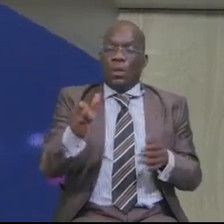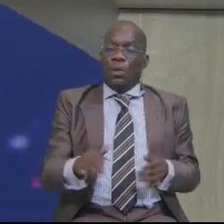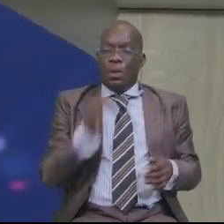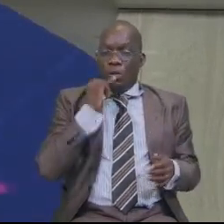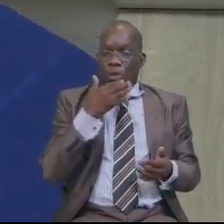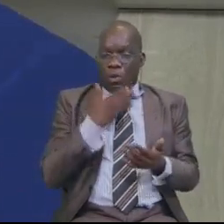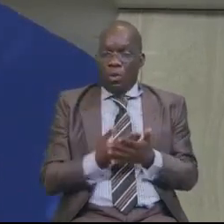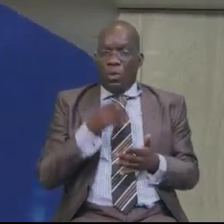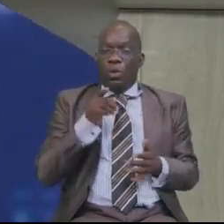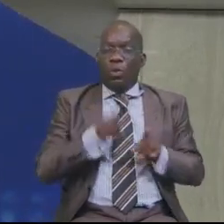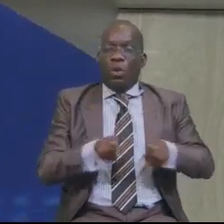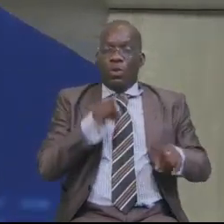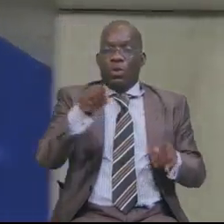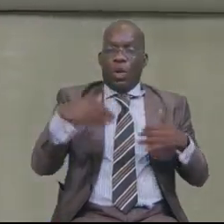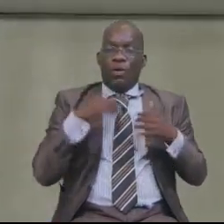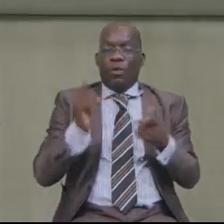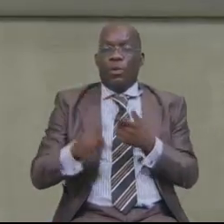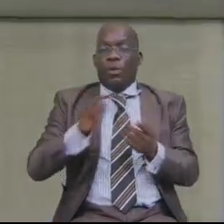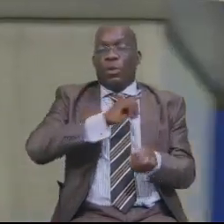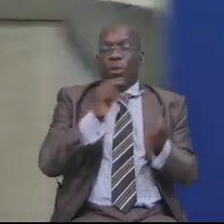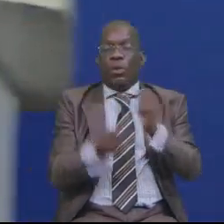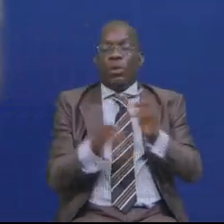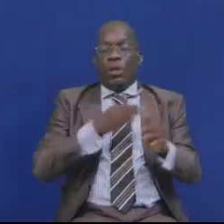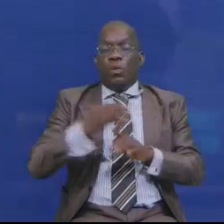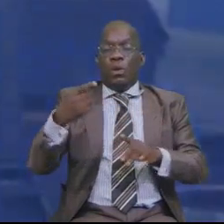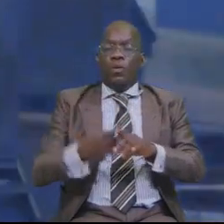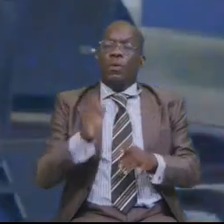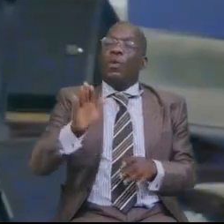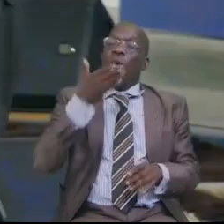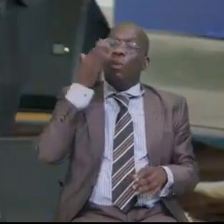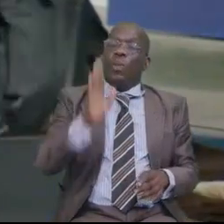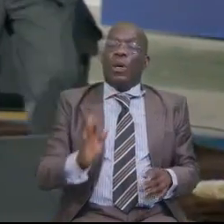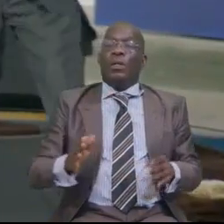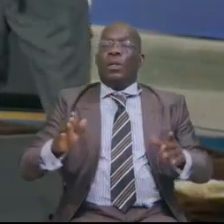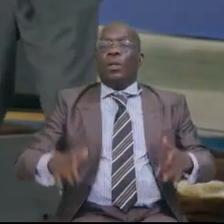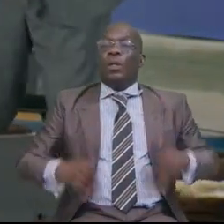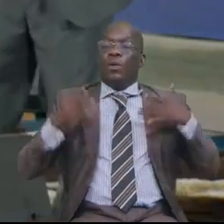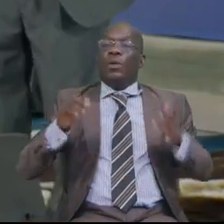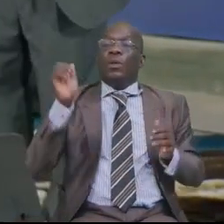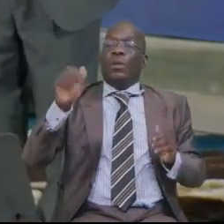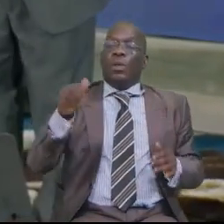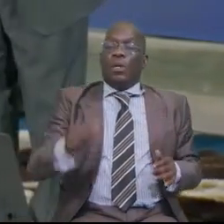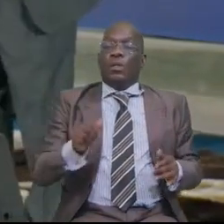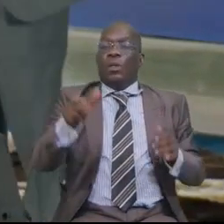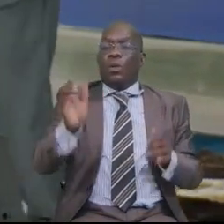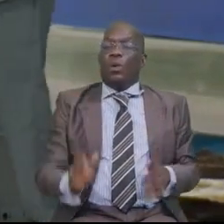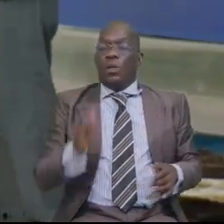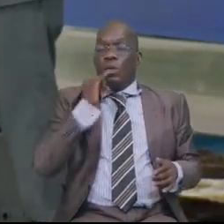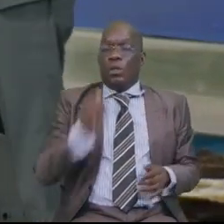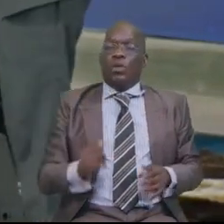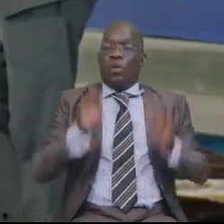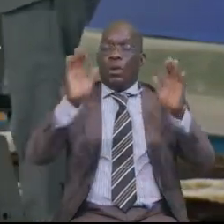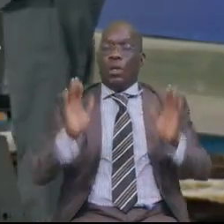away from your bad life. Yes, God is gracious, but you have to turn away from your graceless life.